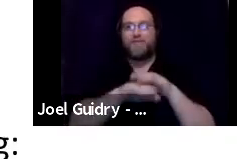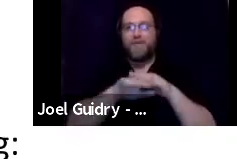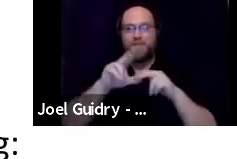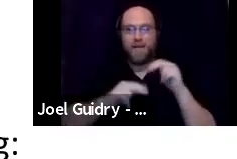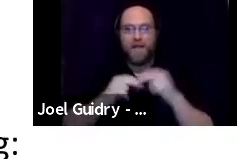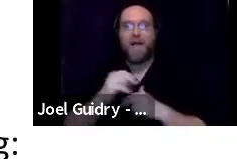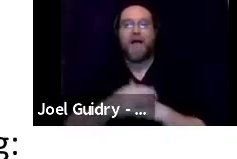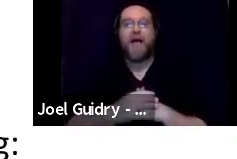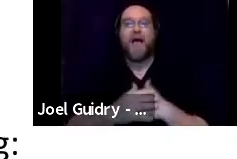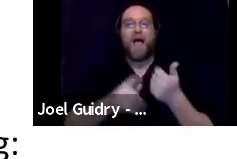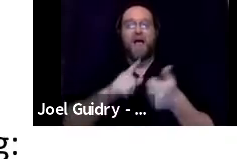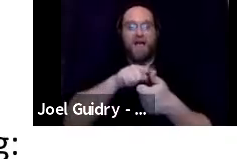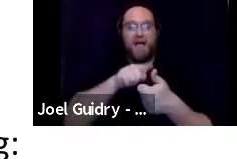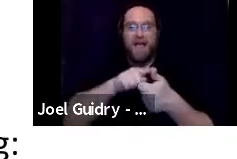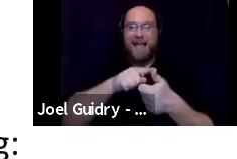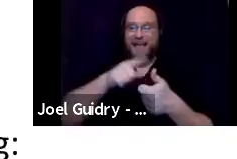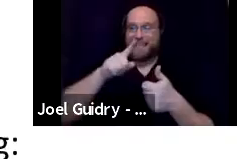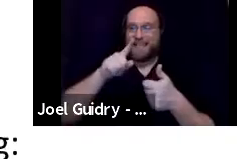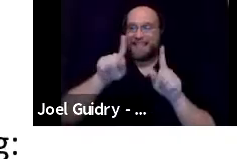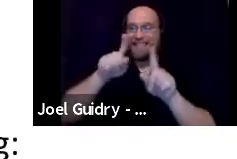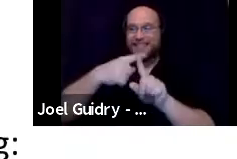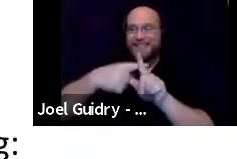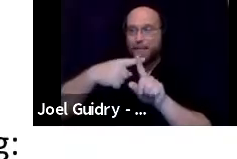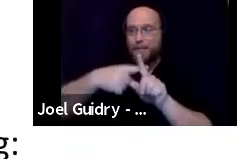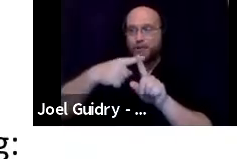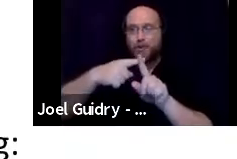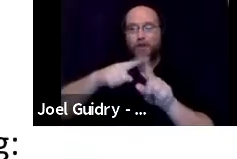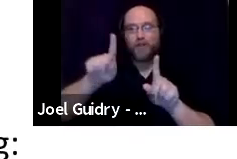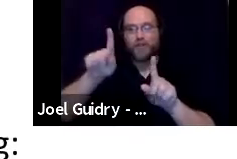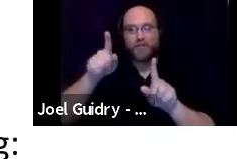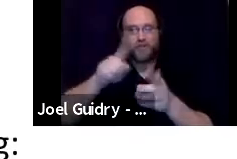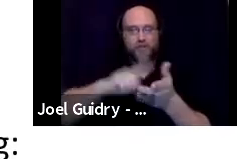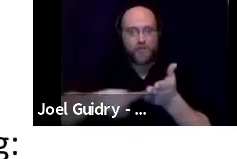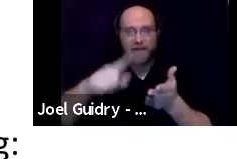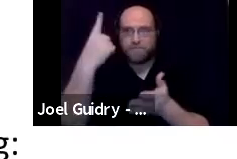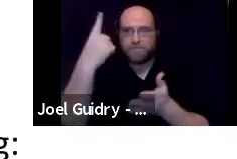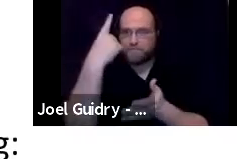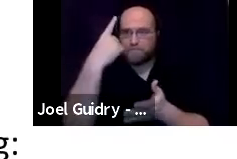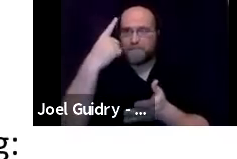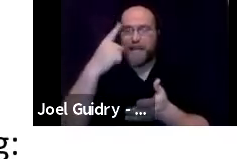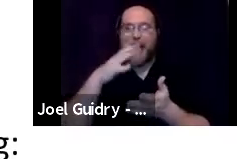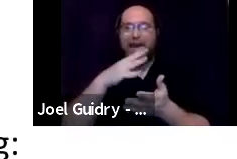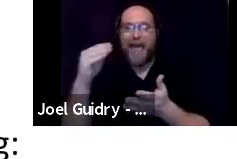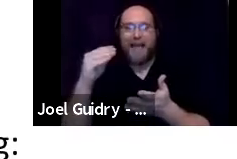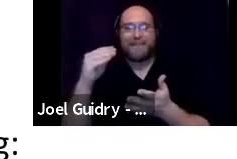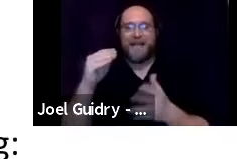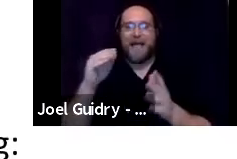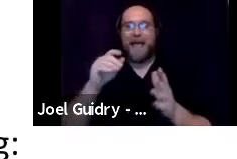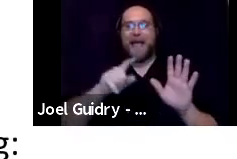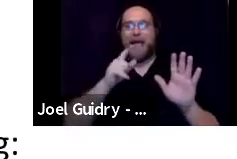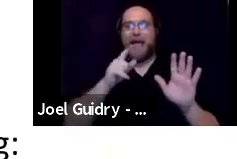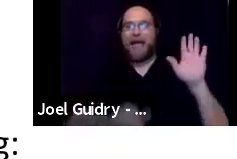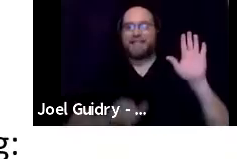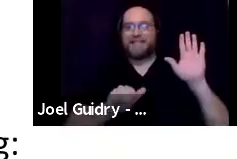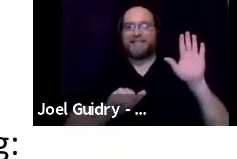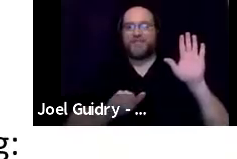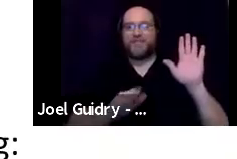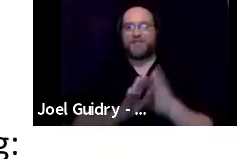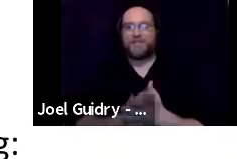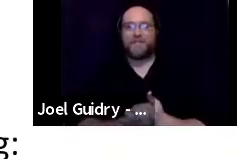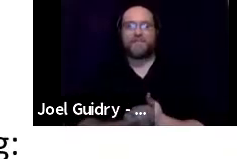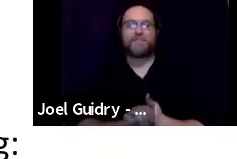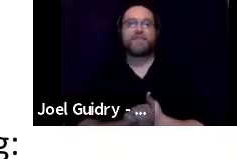attestations that the person doesn't have COVID-19. Hand washing stations and sanitizer must be available everywhere